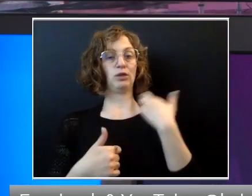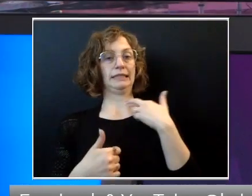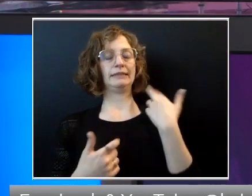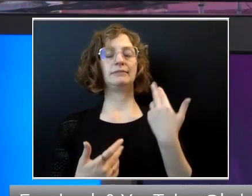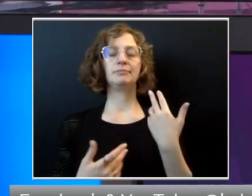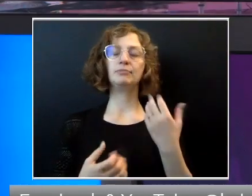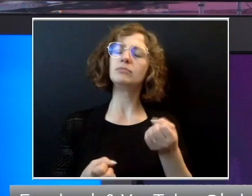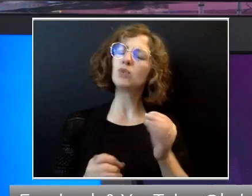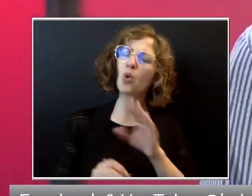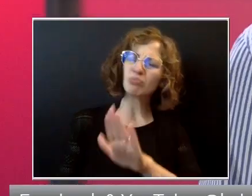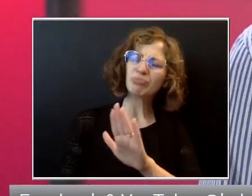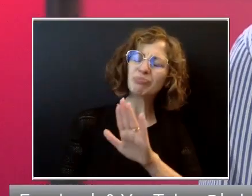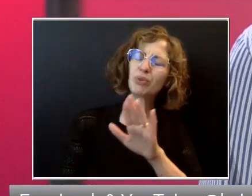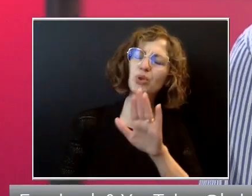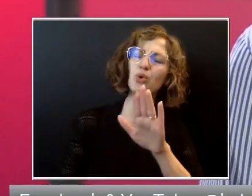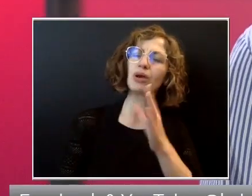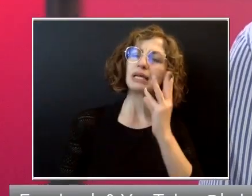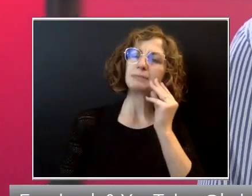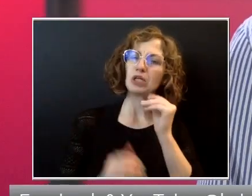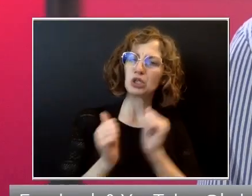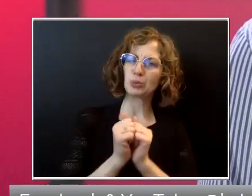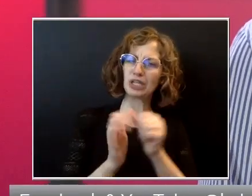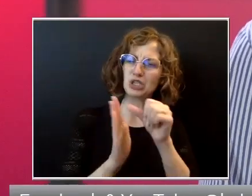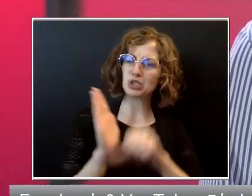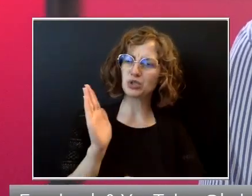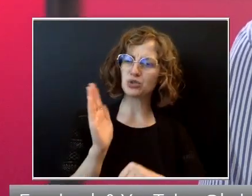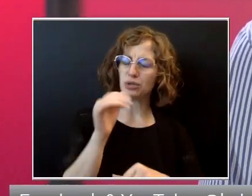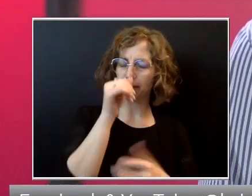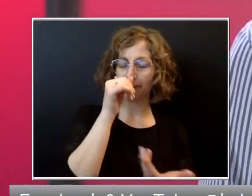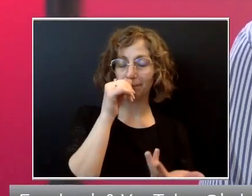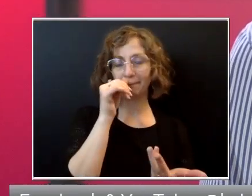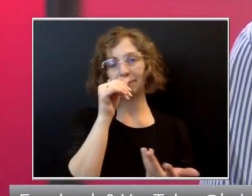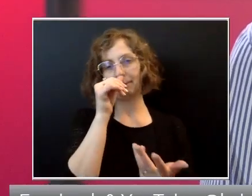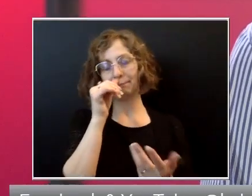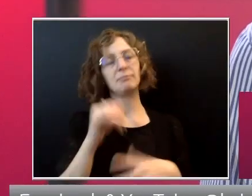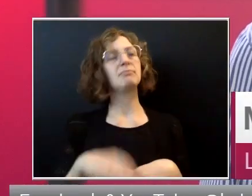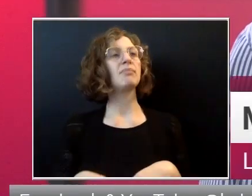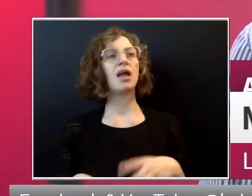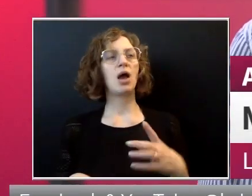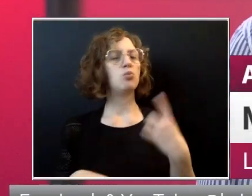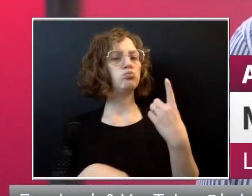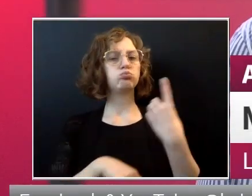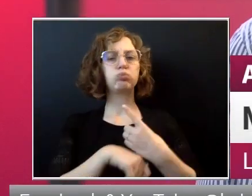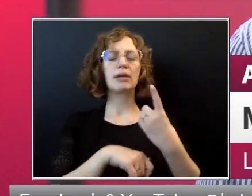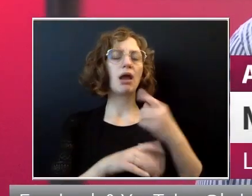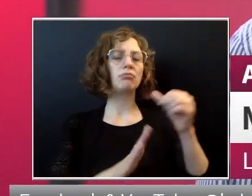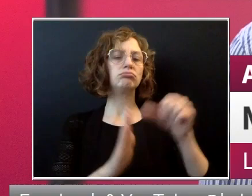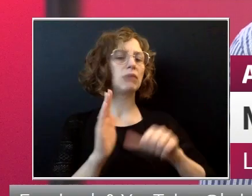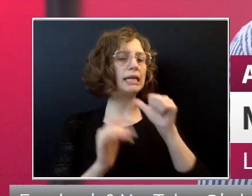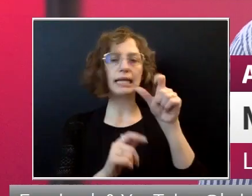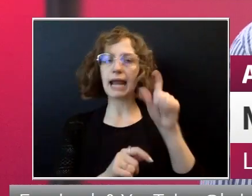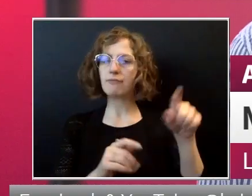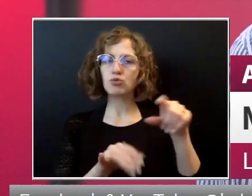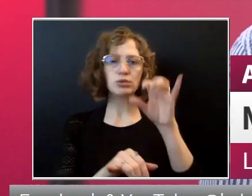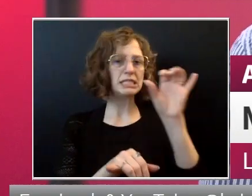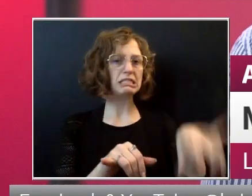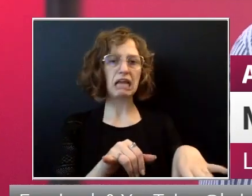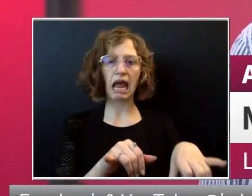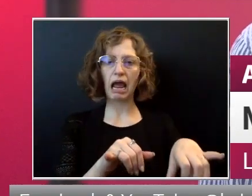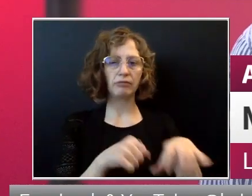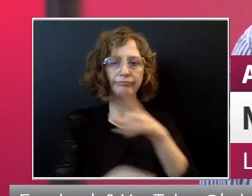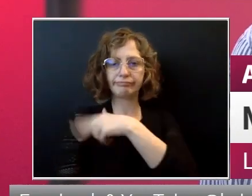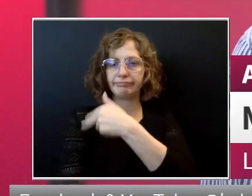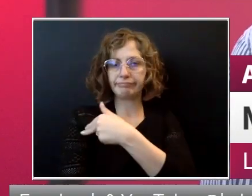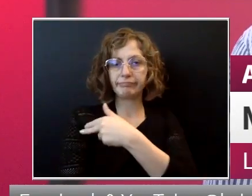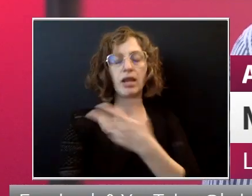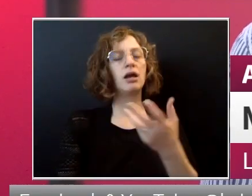it was a same-day procedure, and basically they make an incision